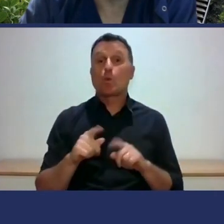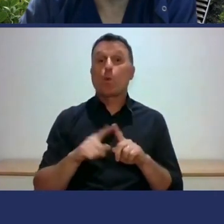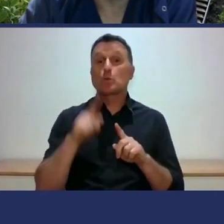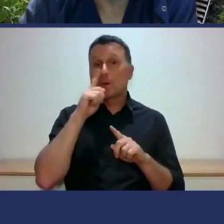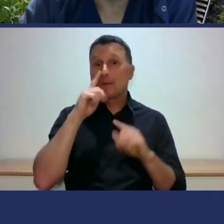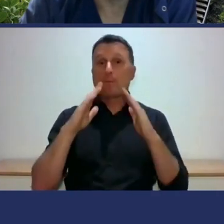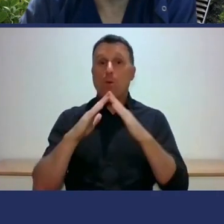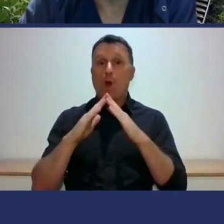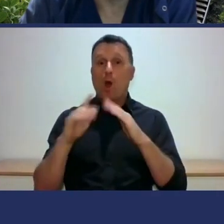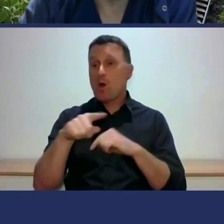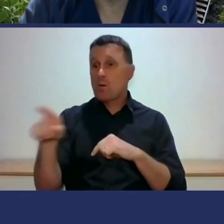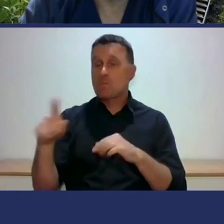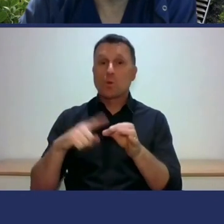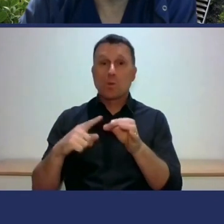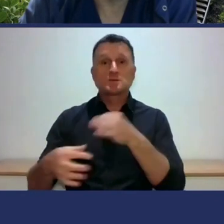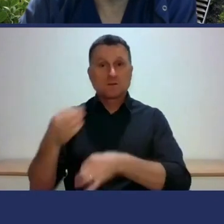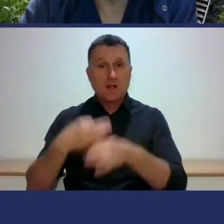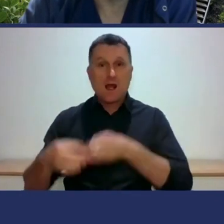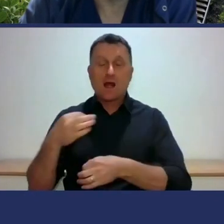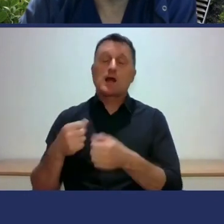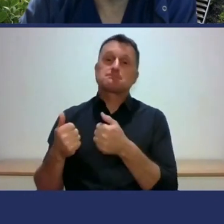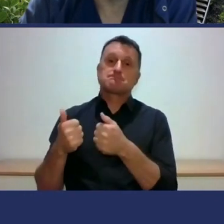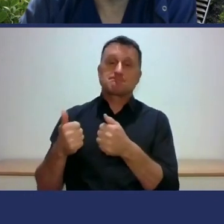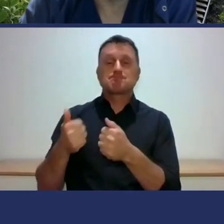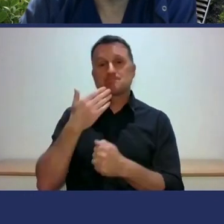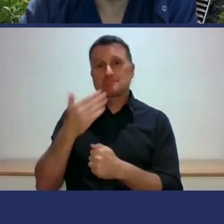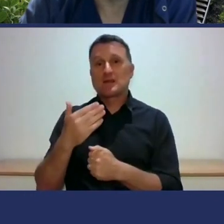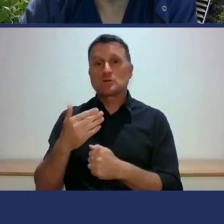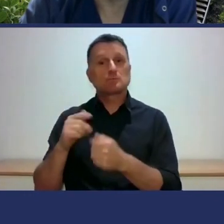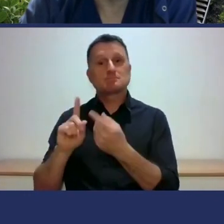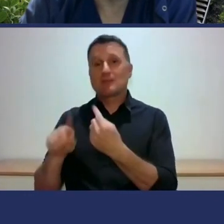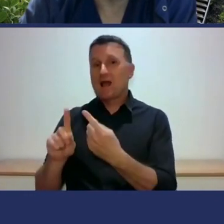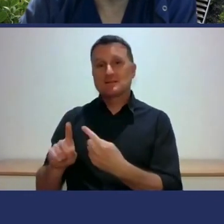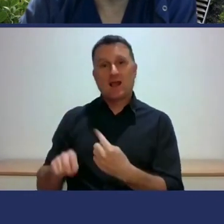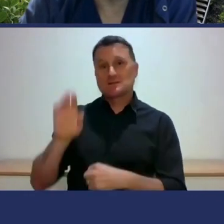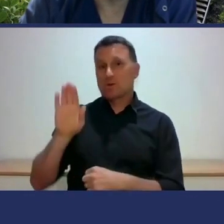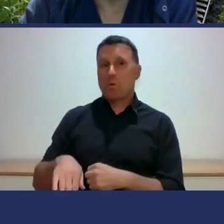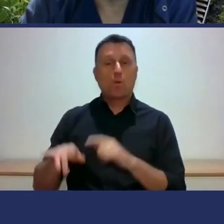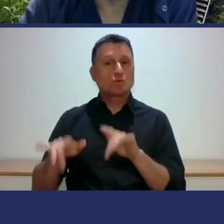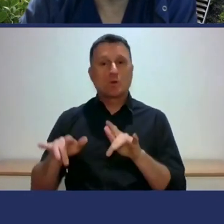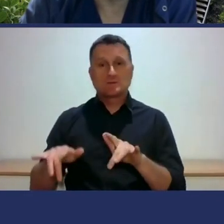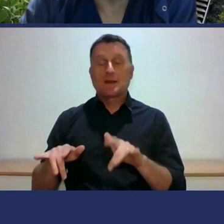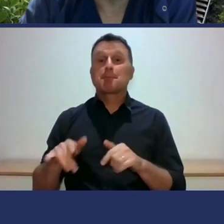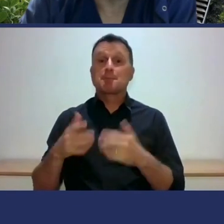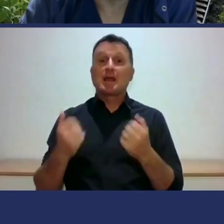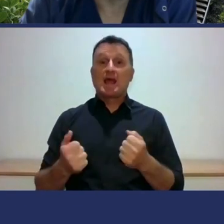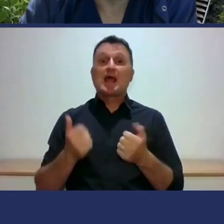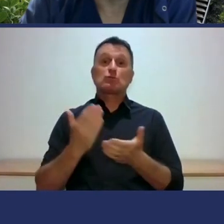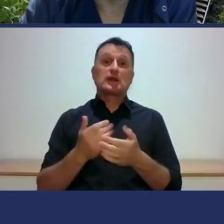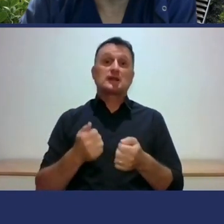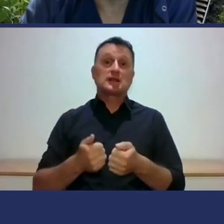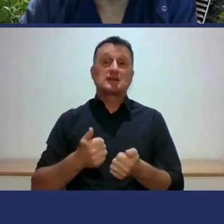didn't get a chance to get to all of them, but you're actually in the right place already. You'll be able to find really, really fantastic information here on